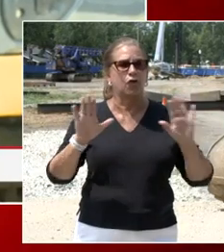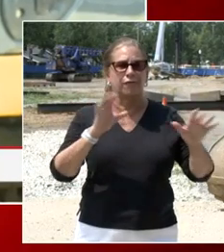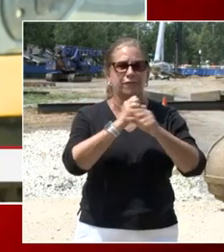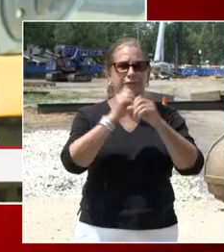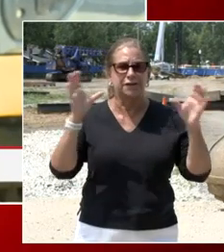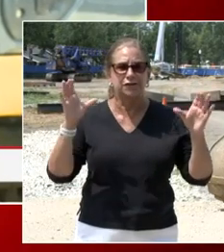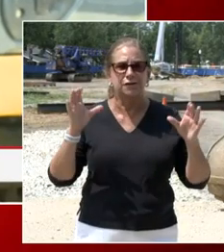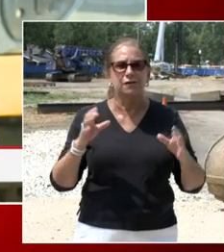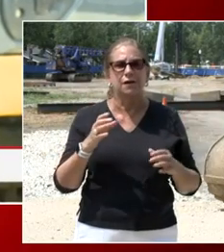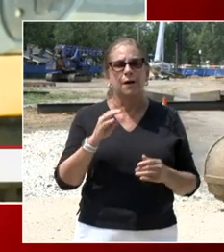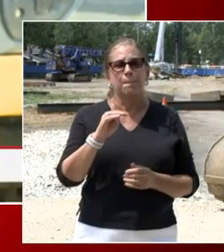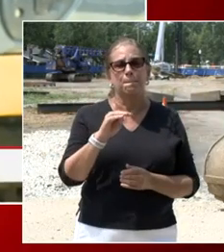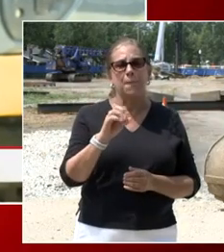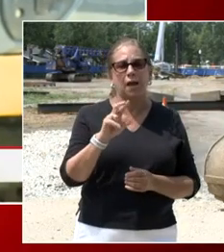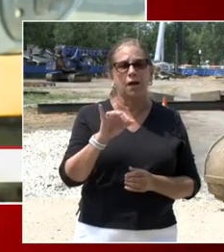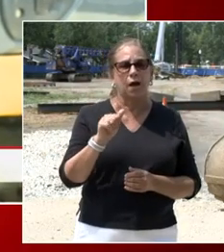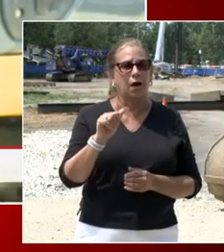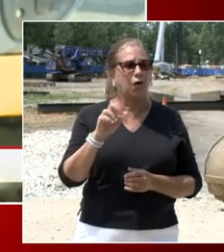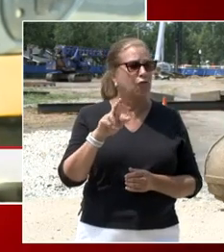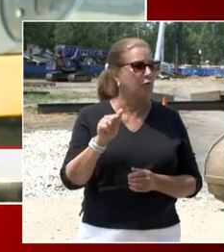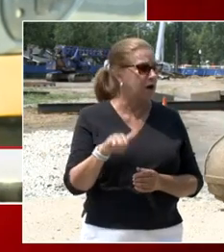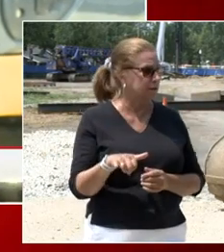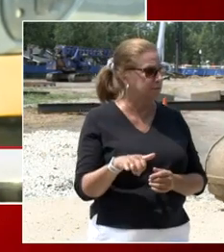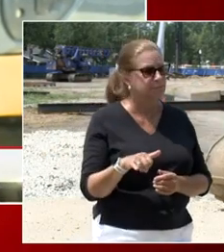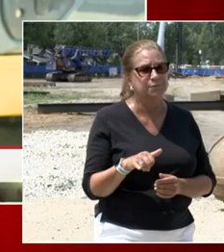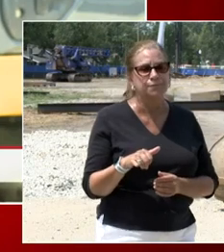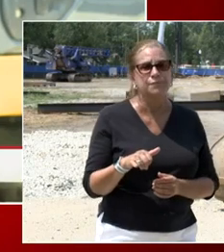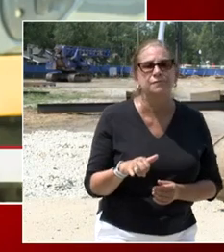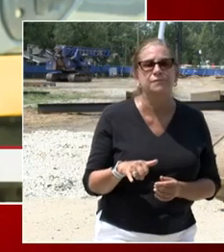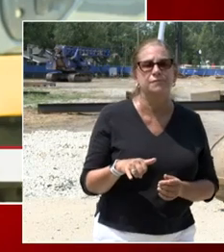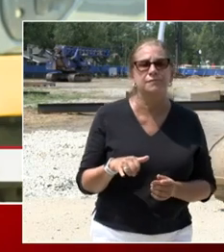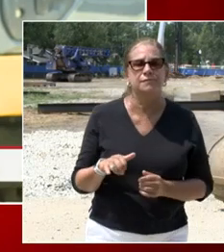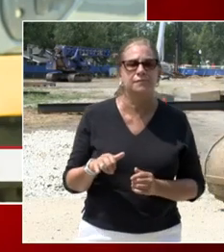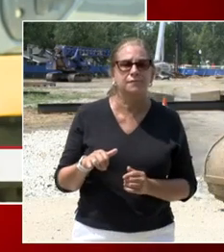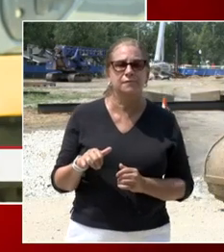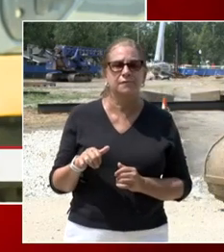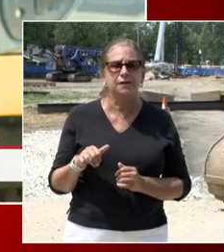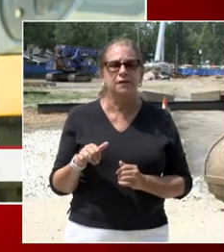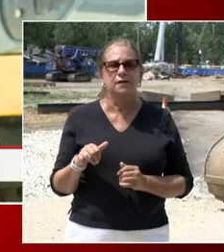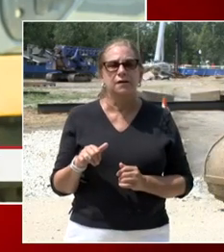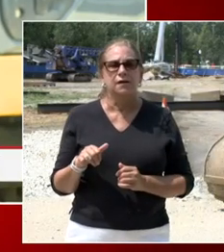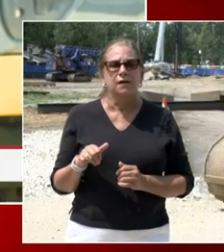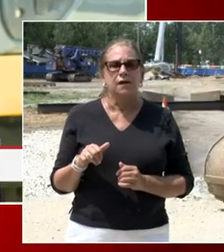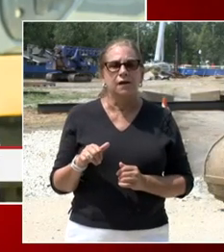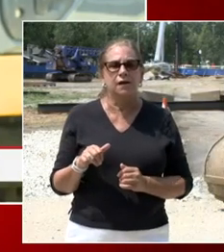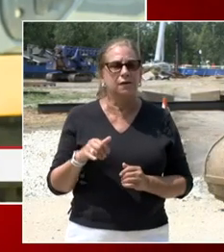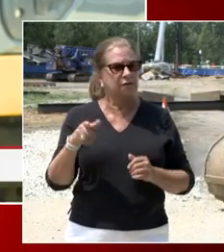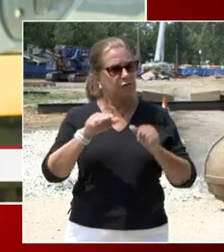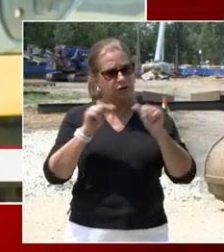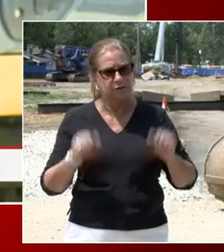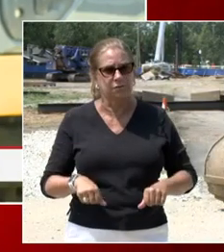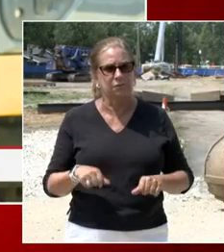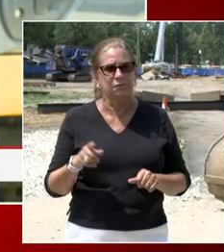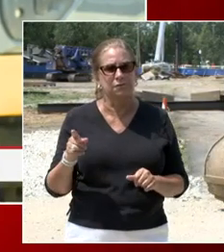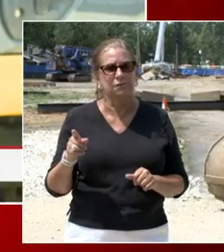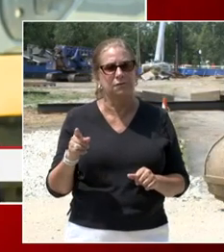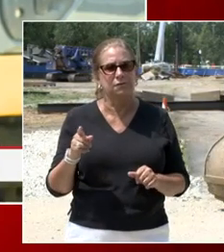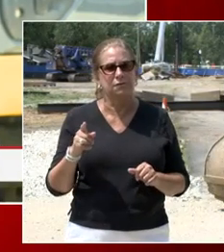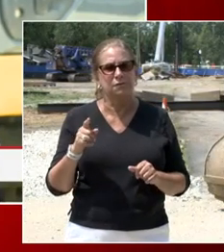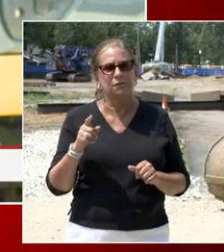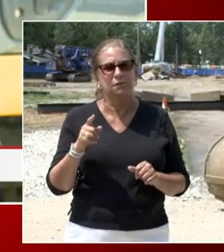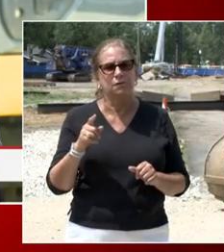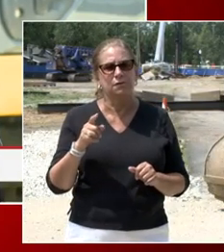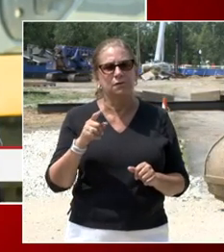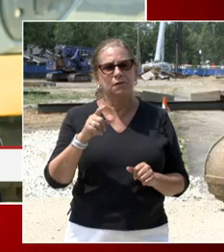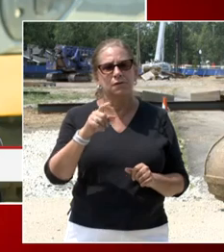Michael Winstanley, who heads the architectural firm Winstanley and Partners, for the beautiful design. And we really got a